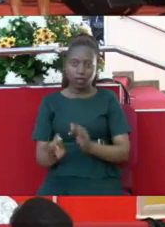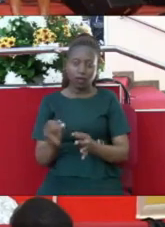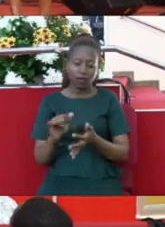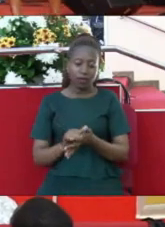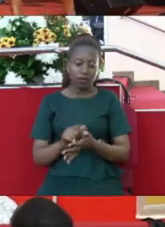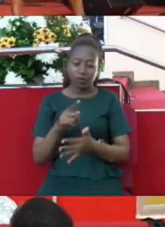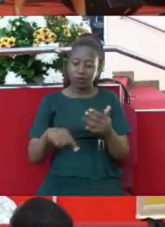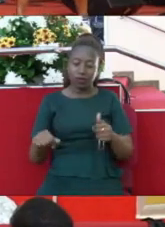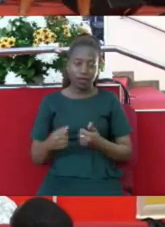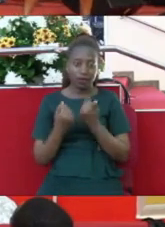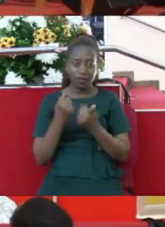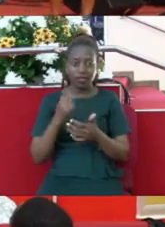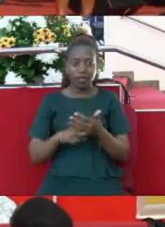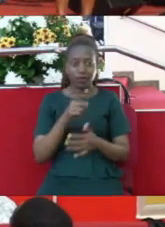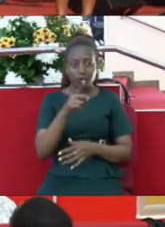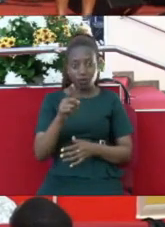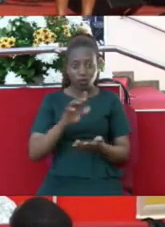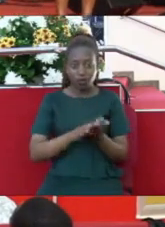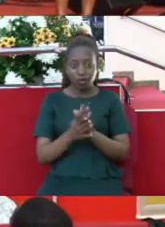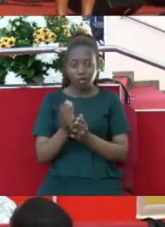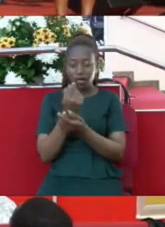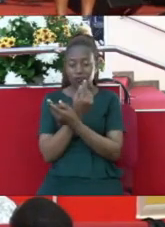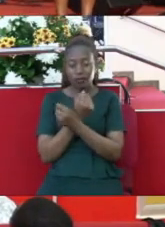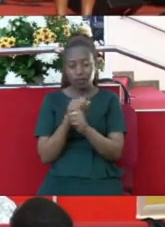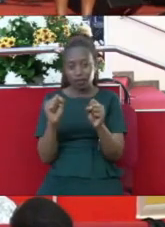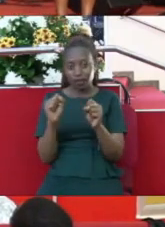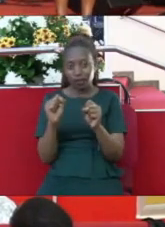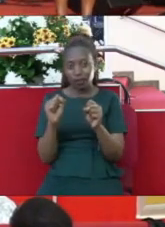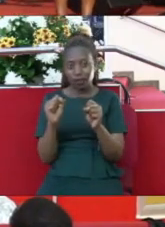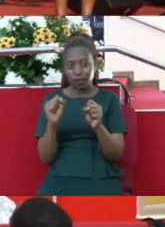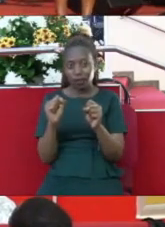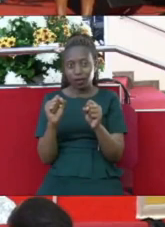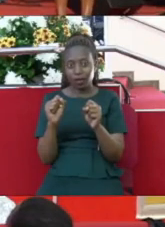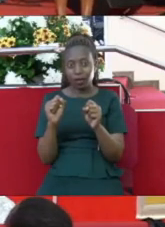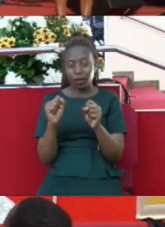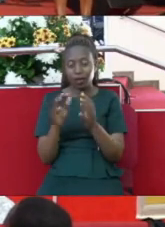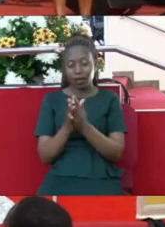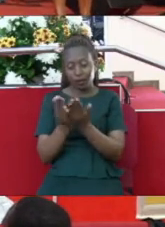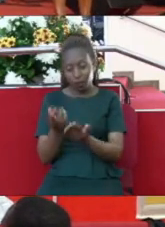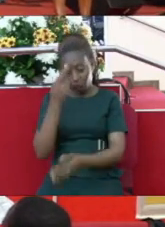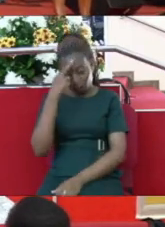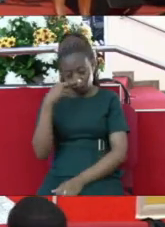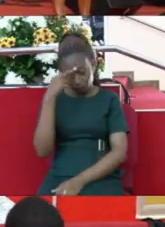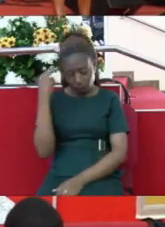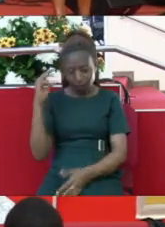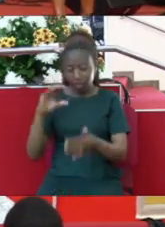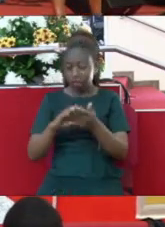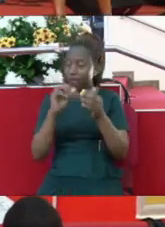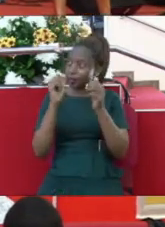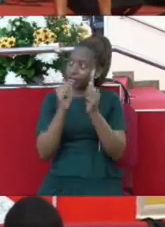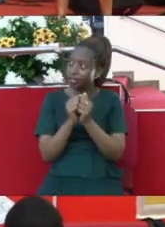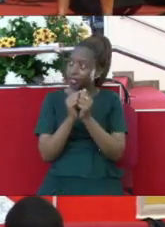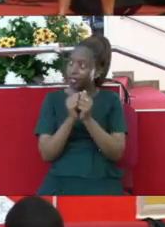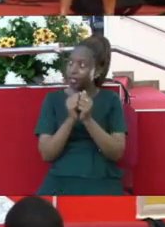hayo ndio inatendeka wakati tunatoa maisha yetu kwa Yesu. Romans chapter number 10, and this is my last point. Warumi 10 na hii ndio ndokezo langu la mwisho.